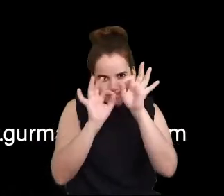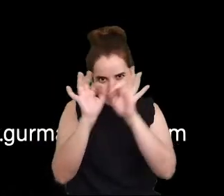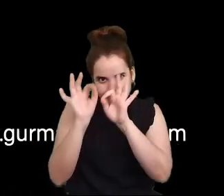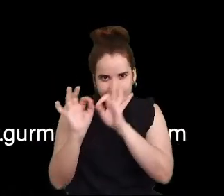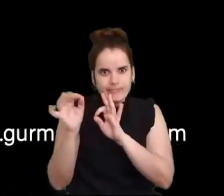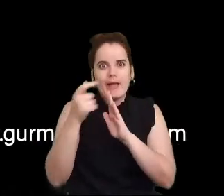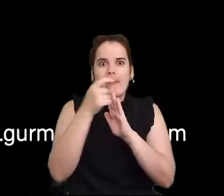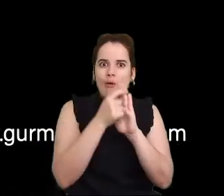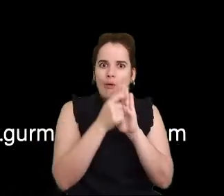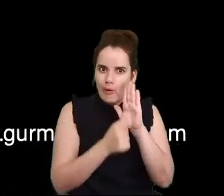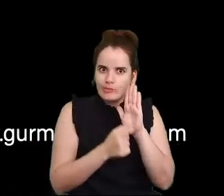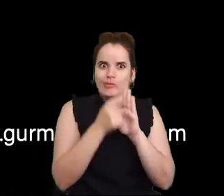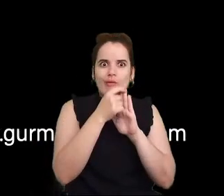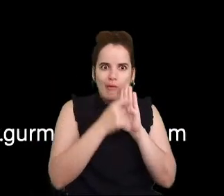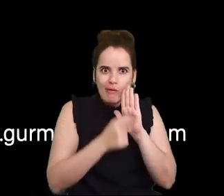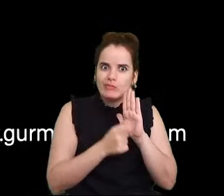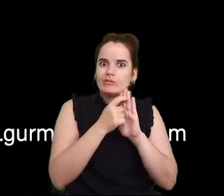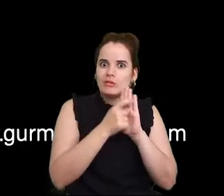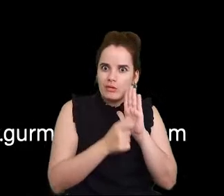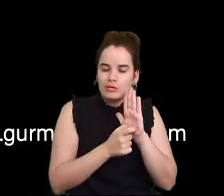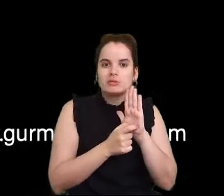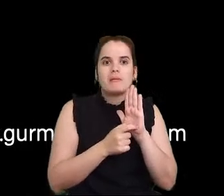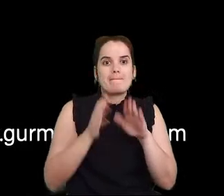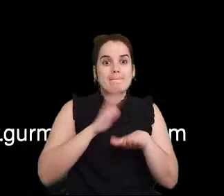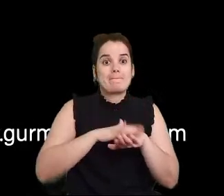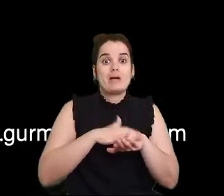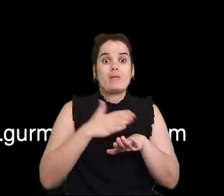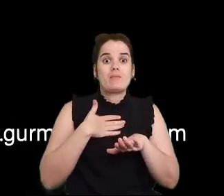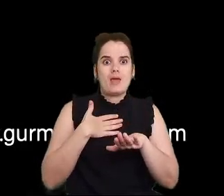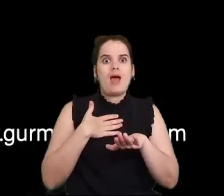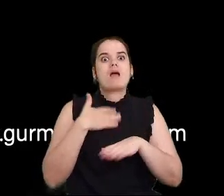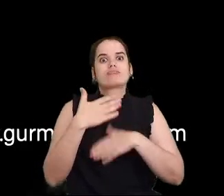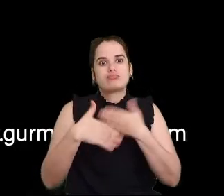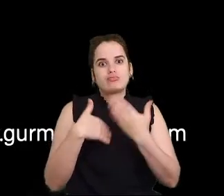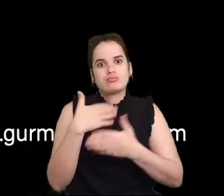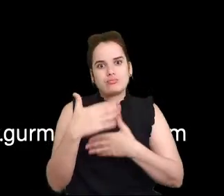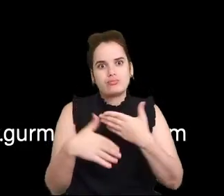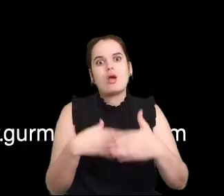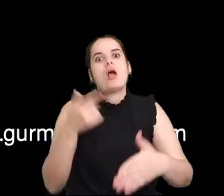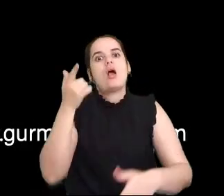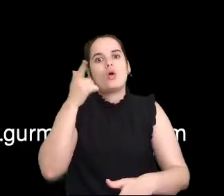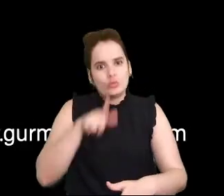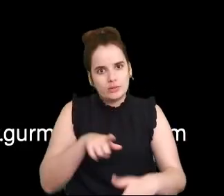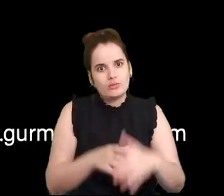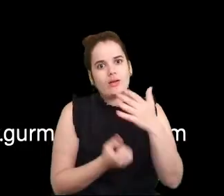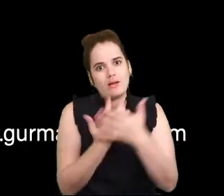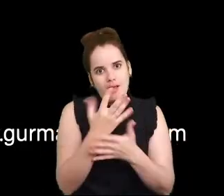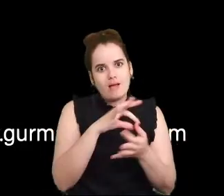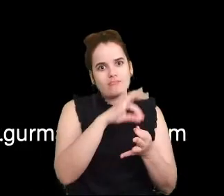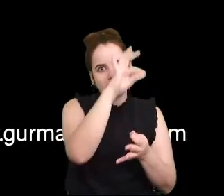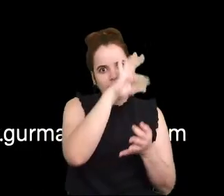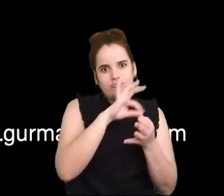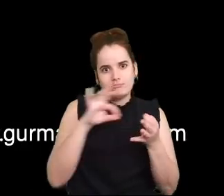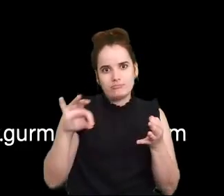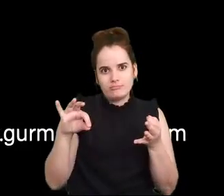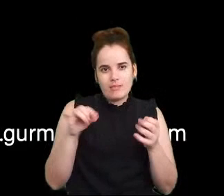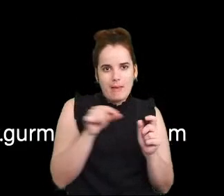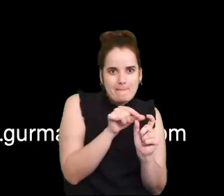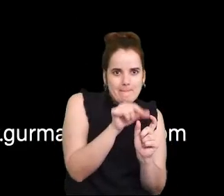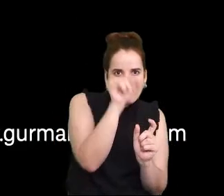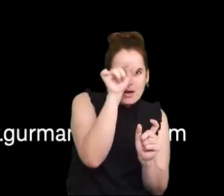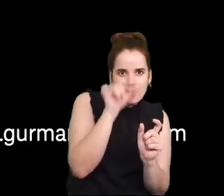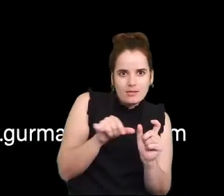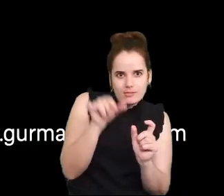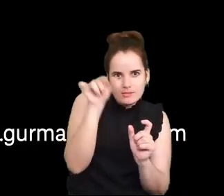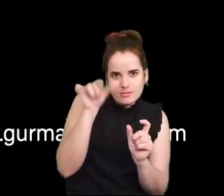to make a bar chart such as this. So if you want to make a bar chart, maybe D3 is not the best bet. If you want to make something